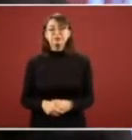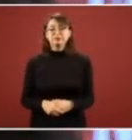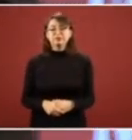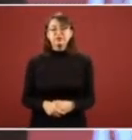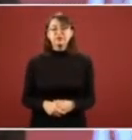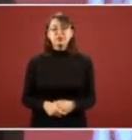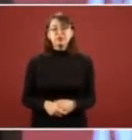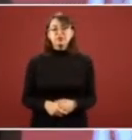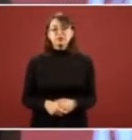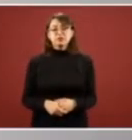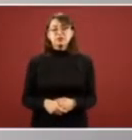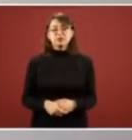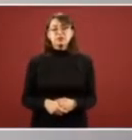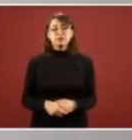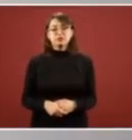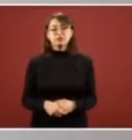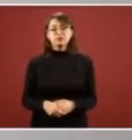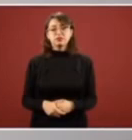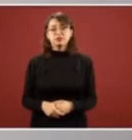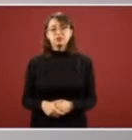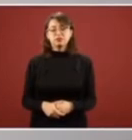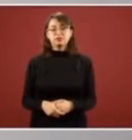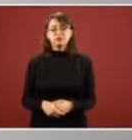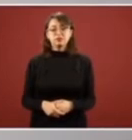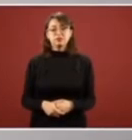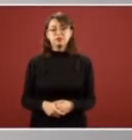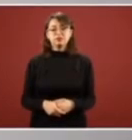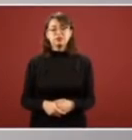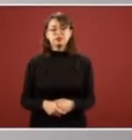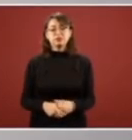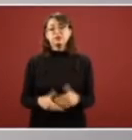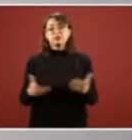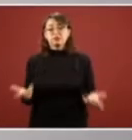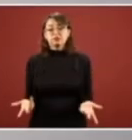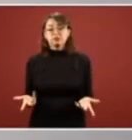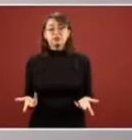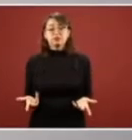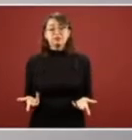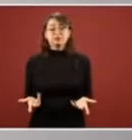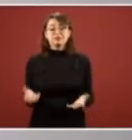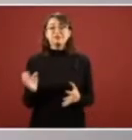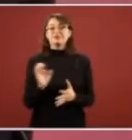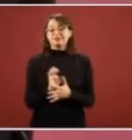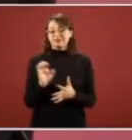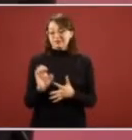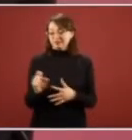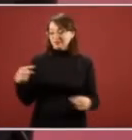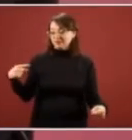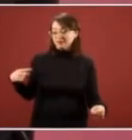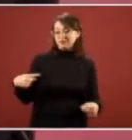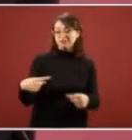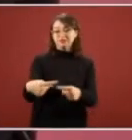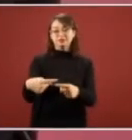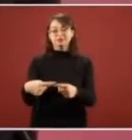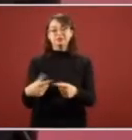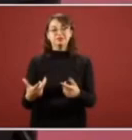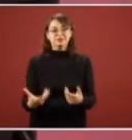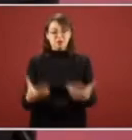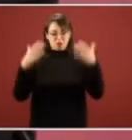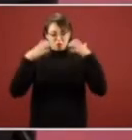Entonces, so therefore, me debo de entregar I need to de cuerpo y